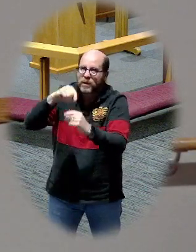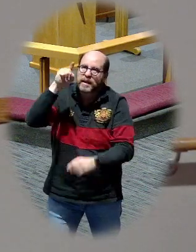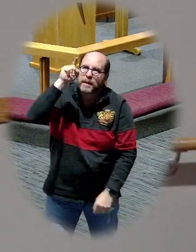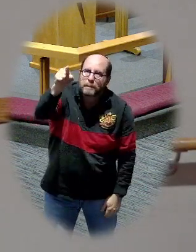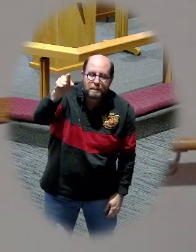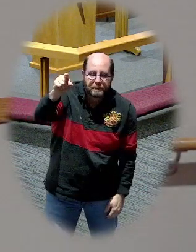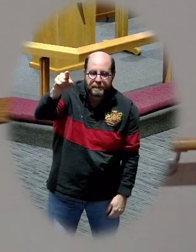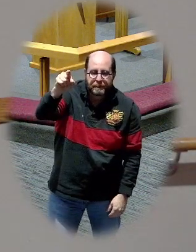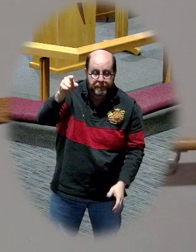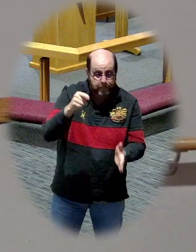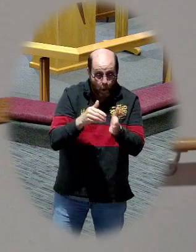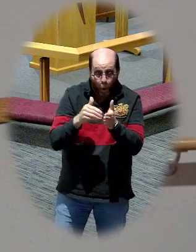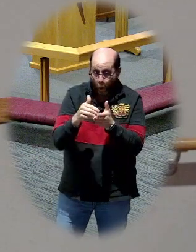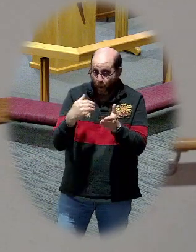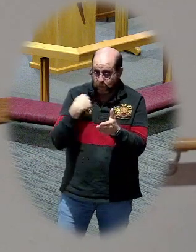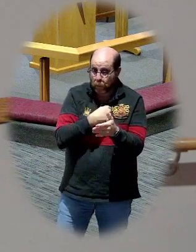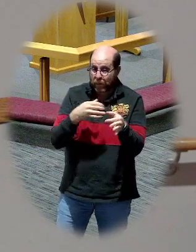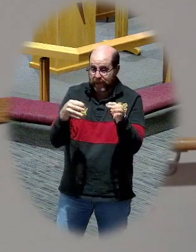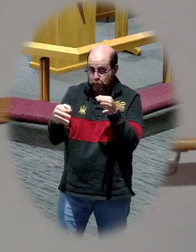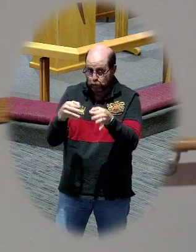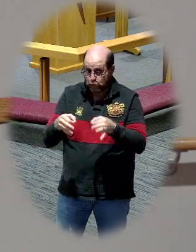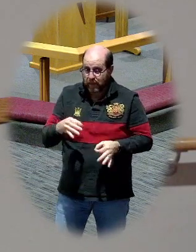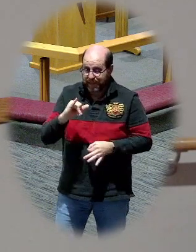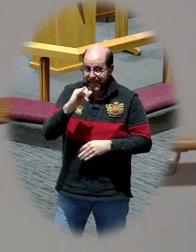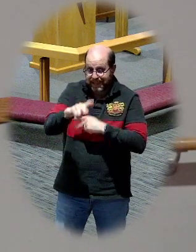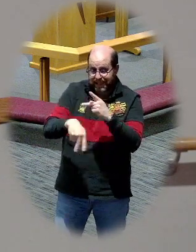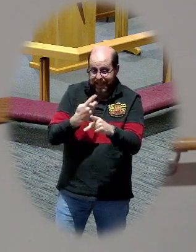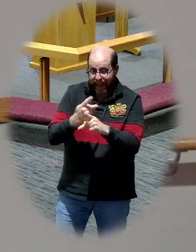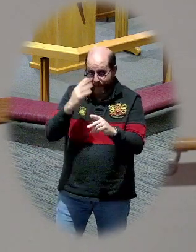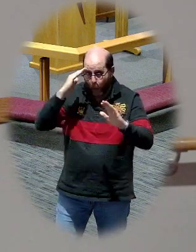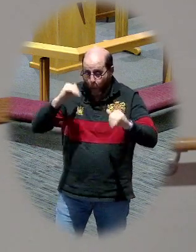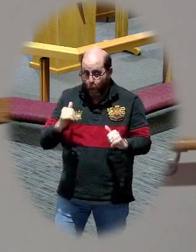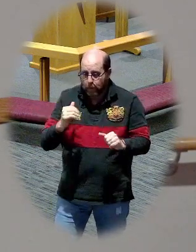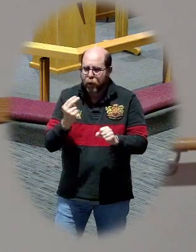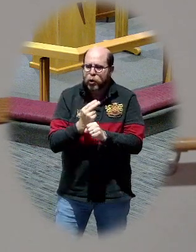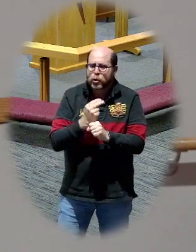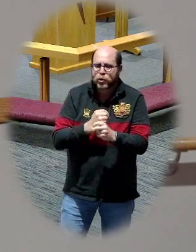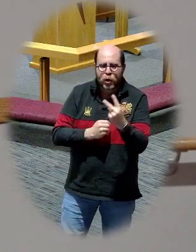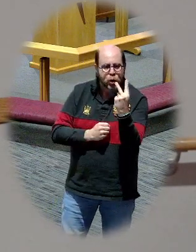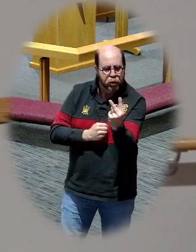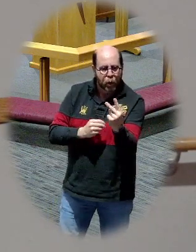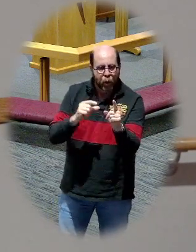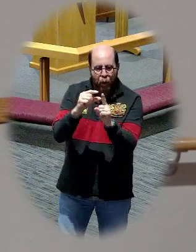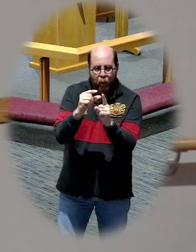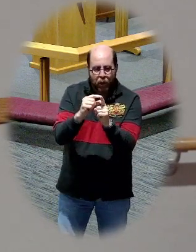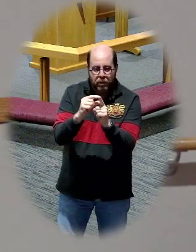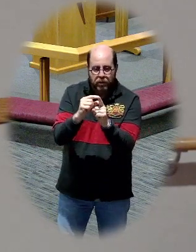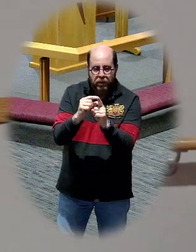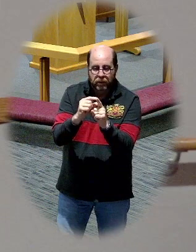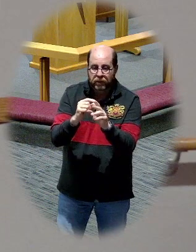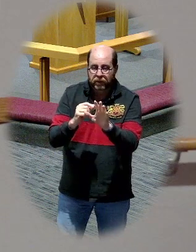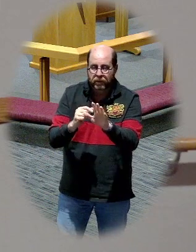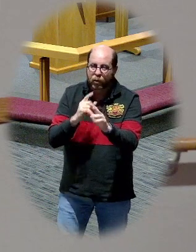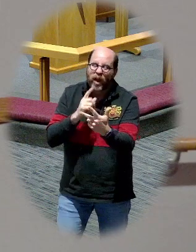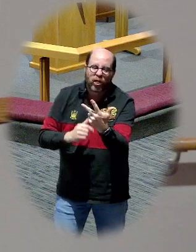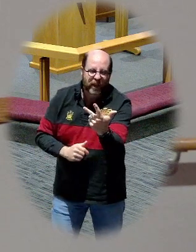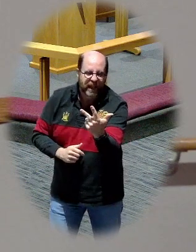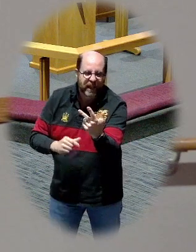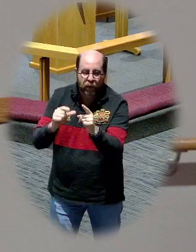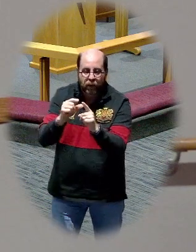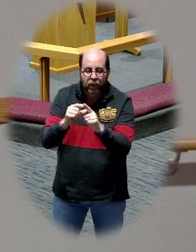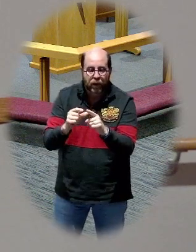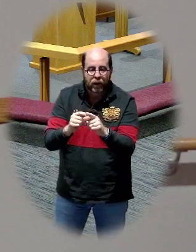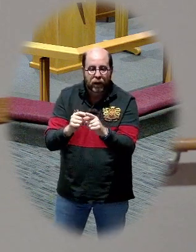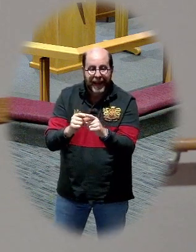And we often describe this kind of hope using two words, now, well, actually three,